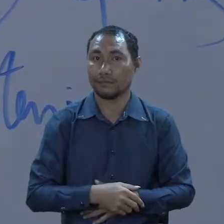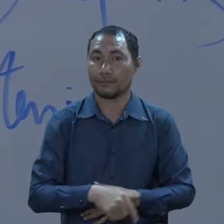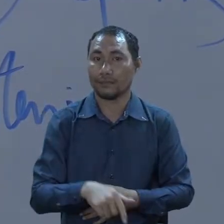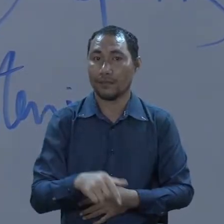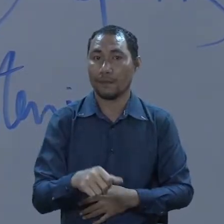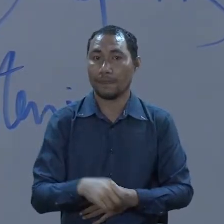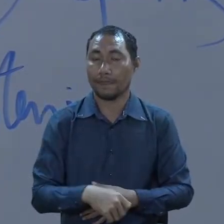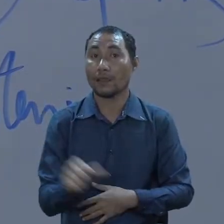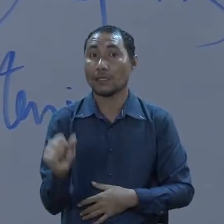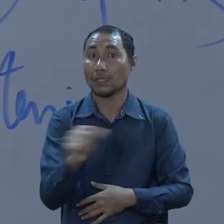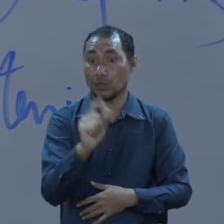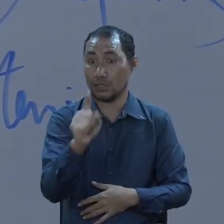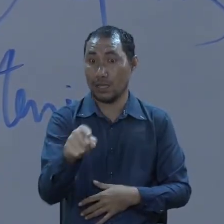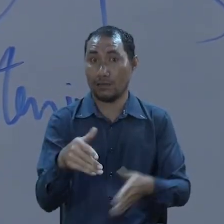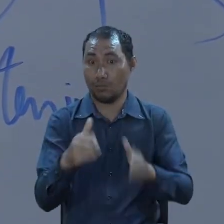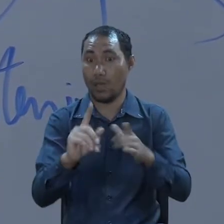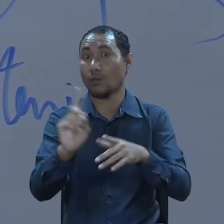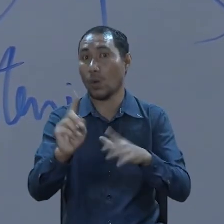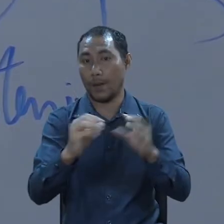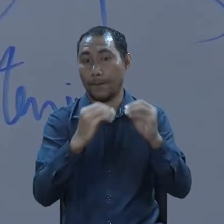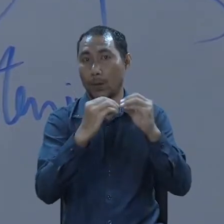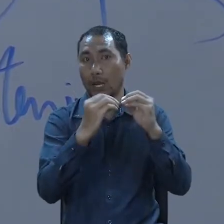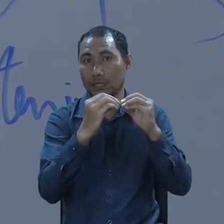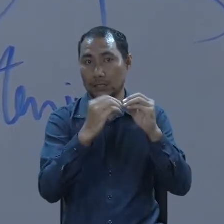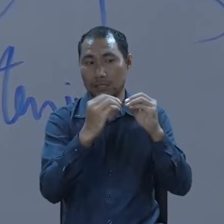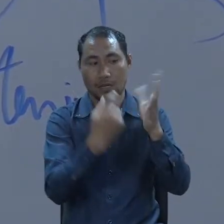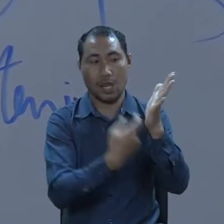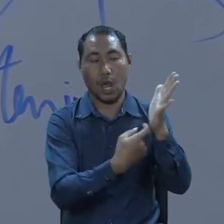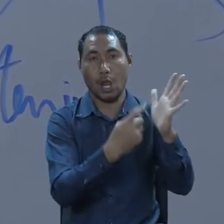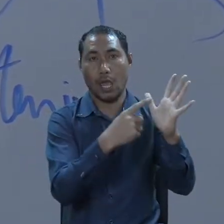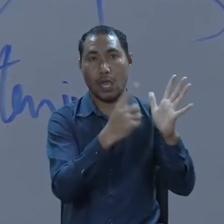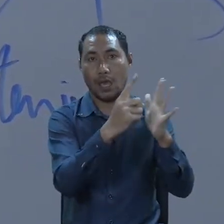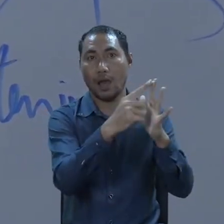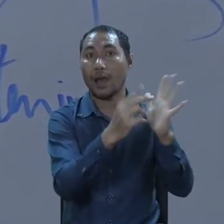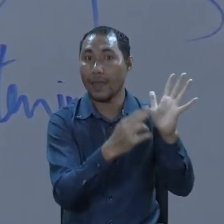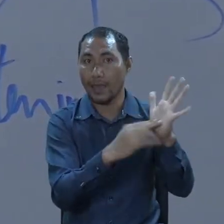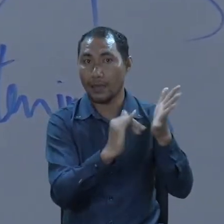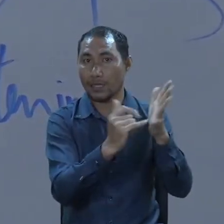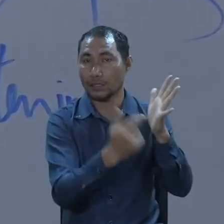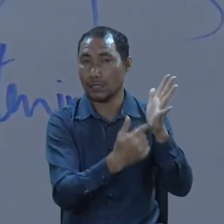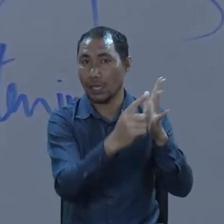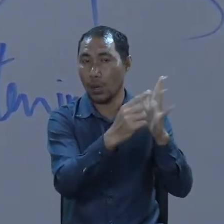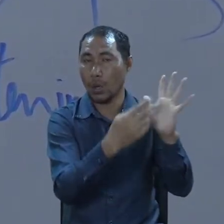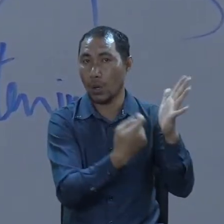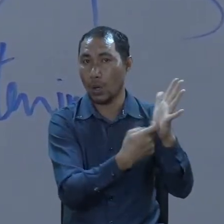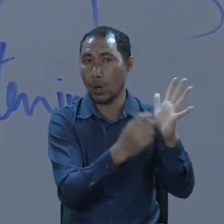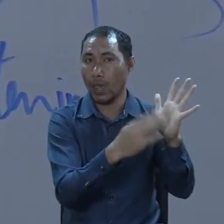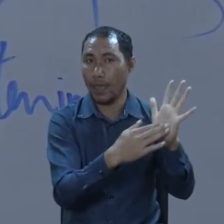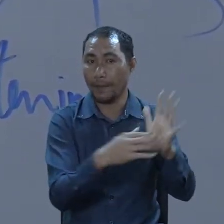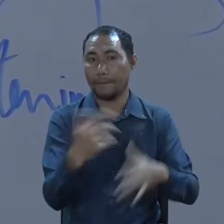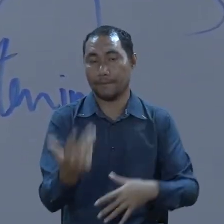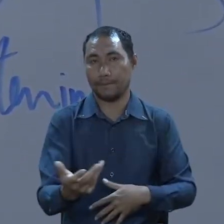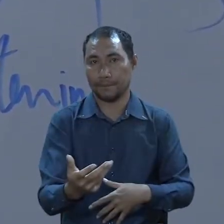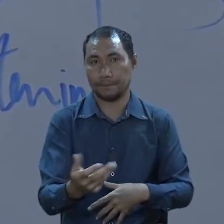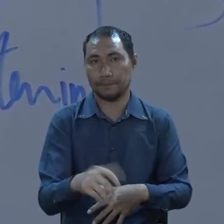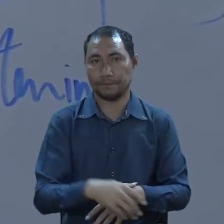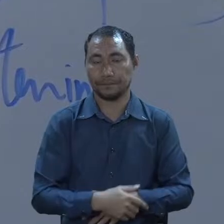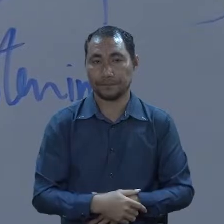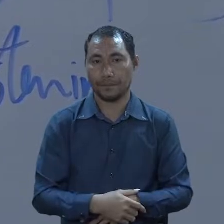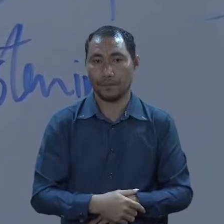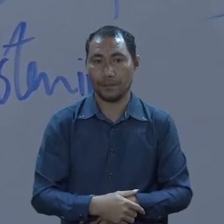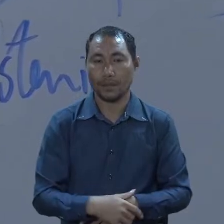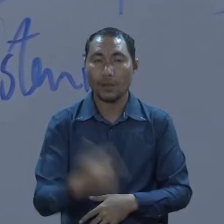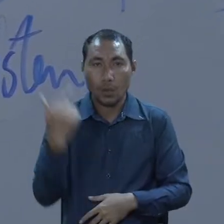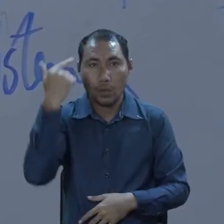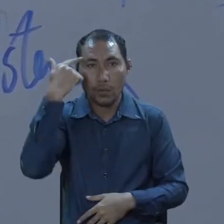no particular order, using a brainstorm, you can use a concept map in order to